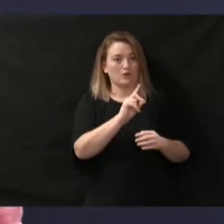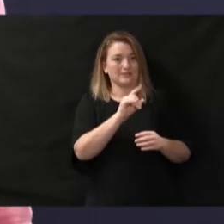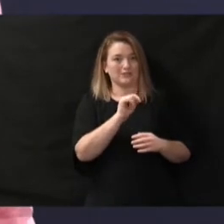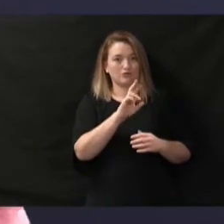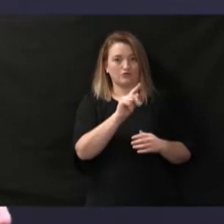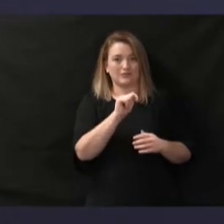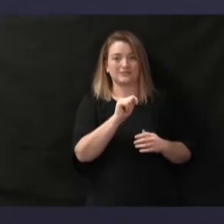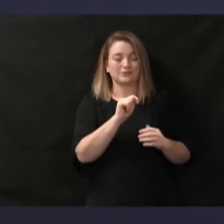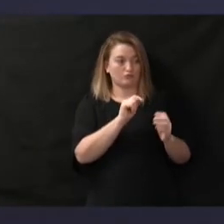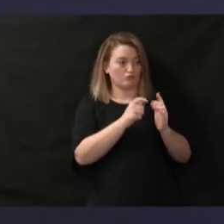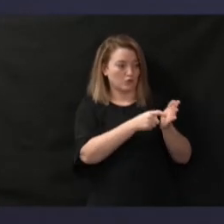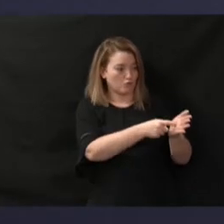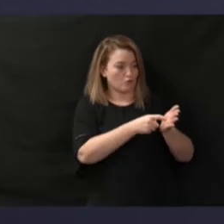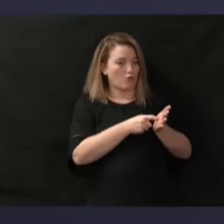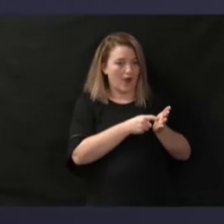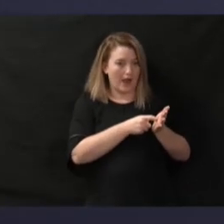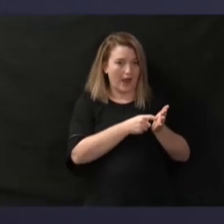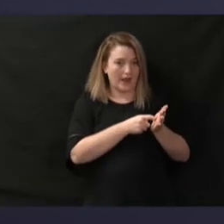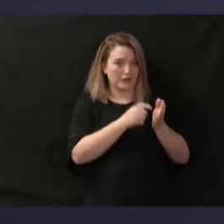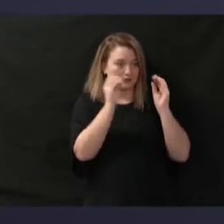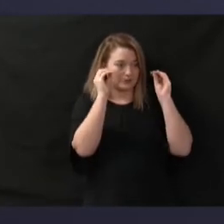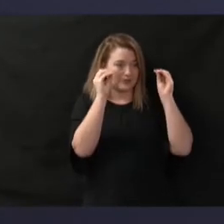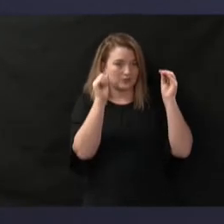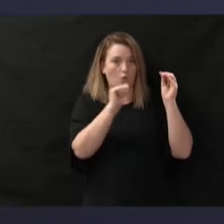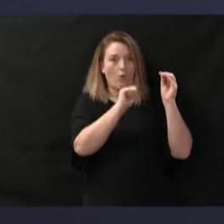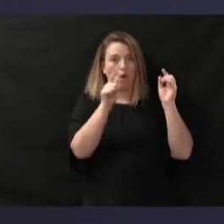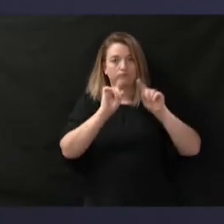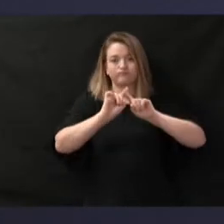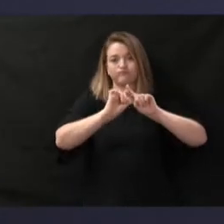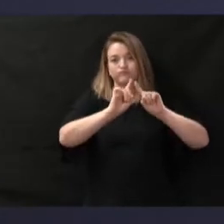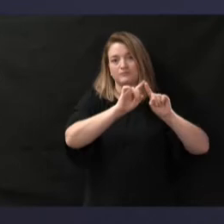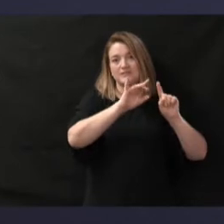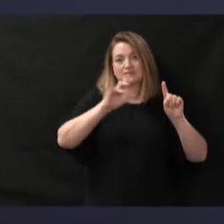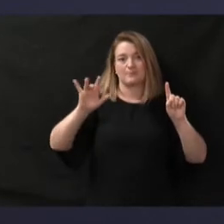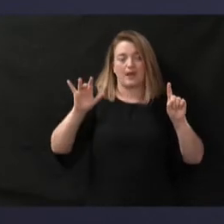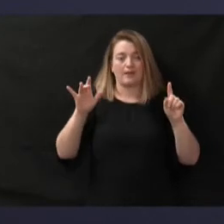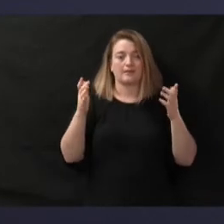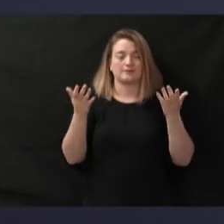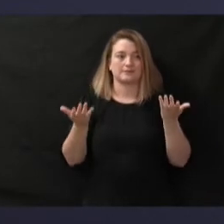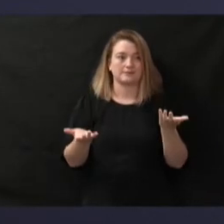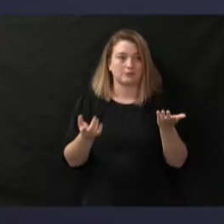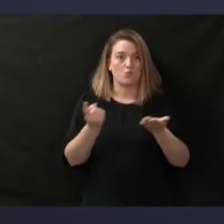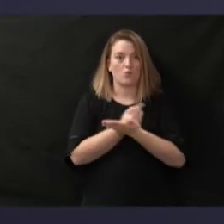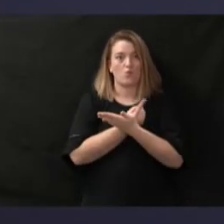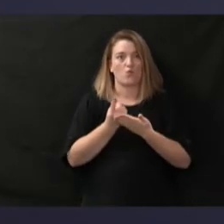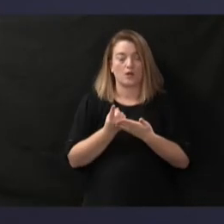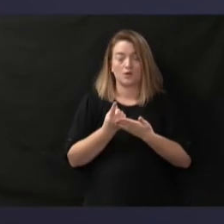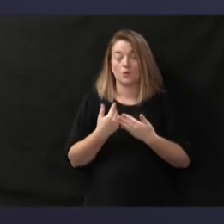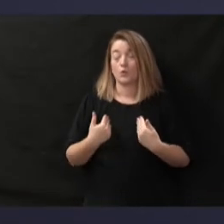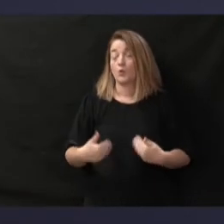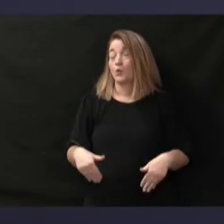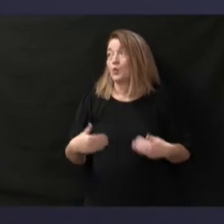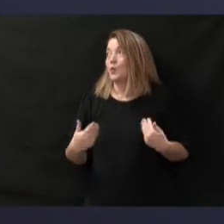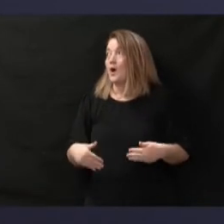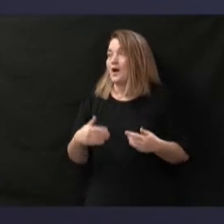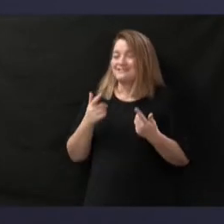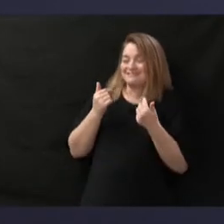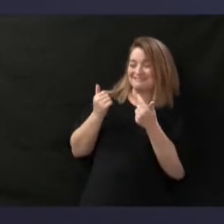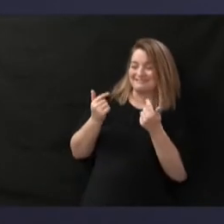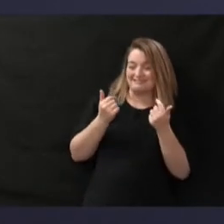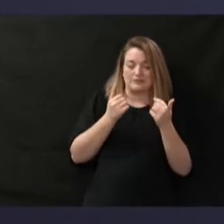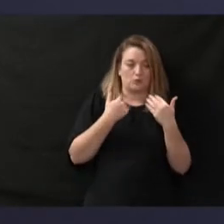district, they are required to teach all the different spellings in one week.